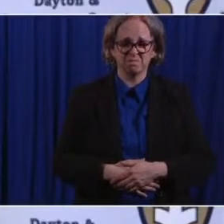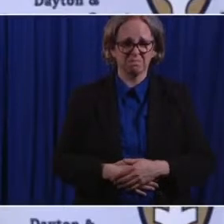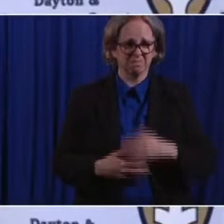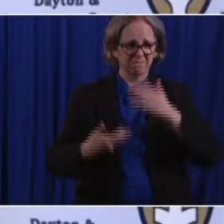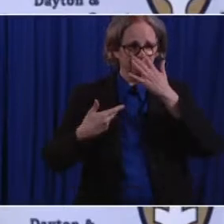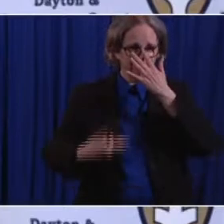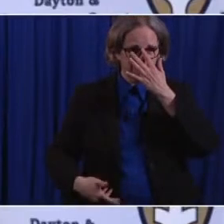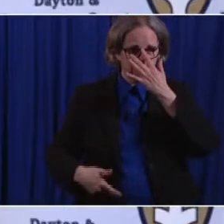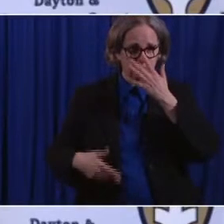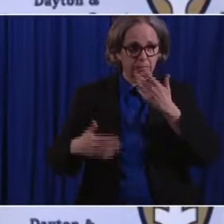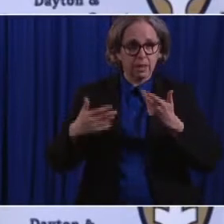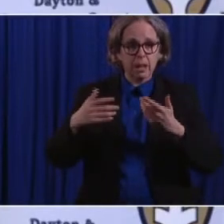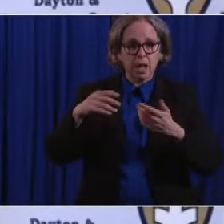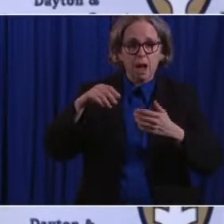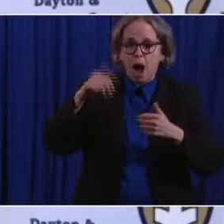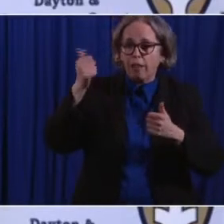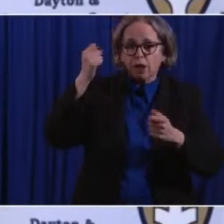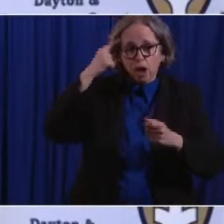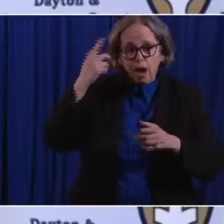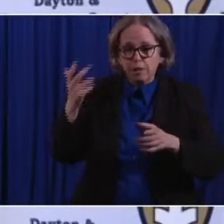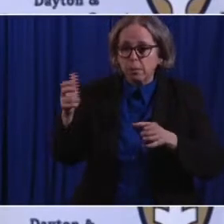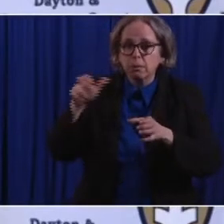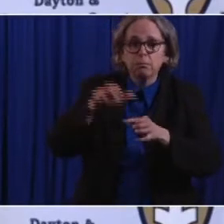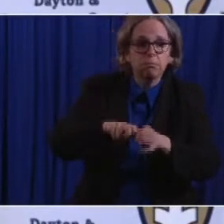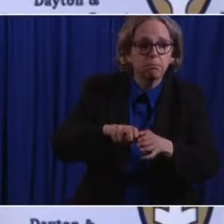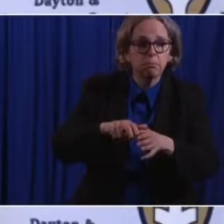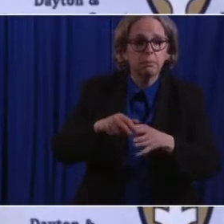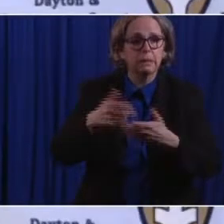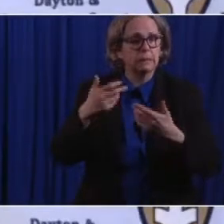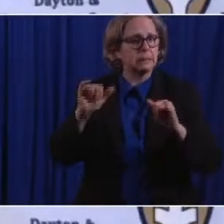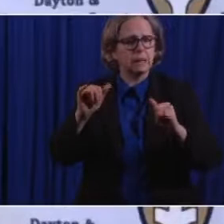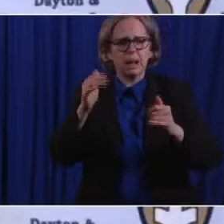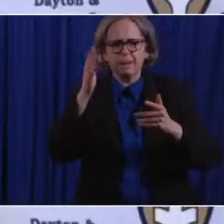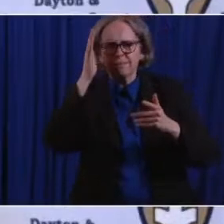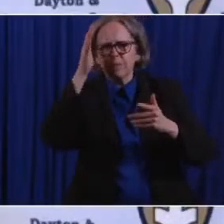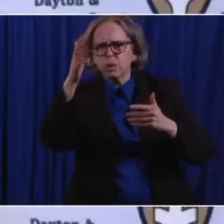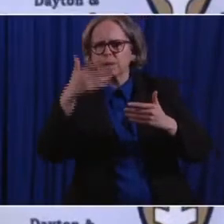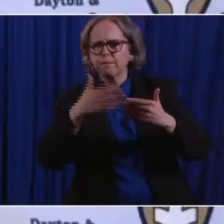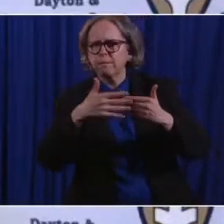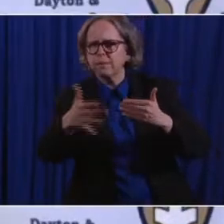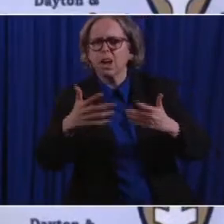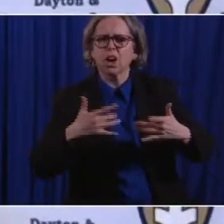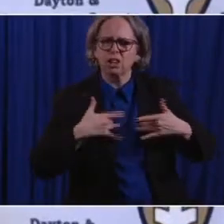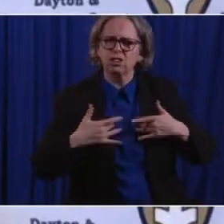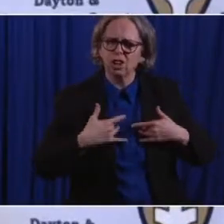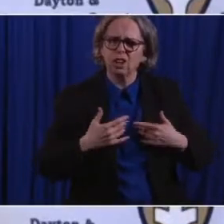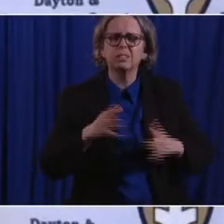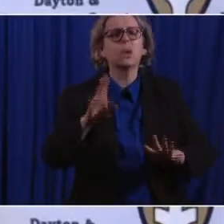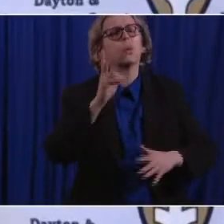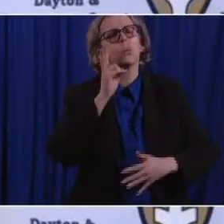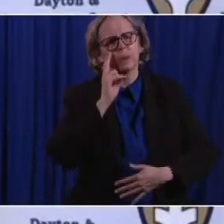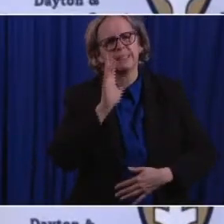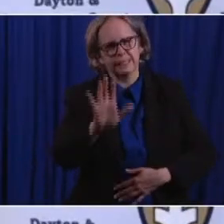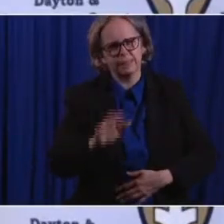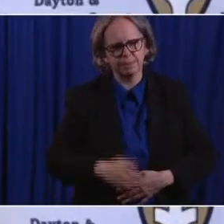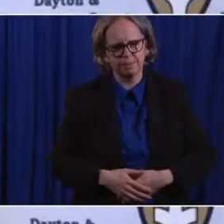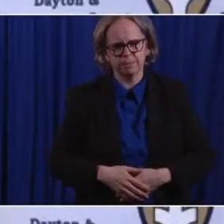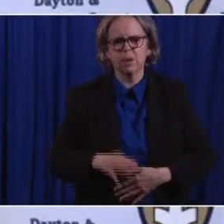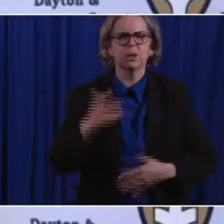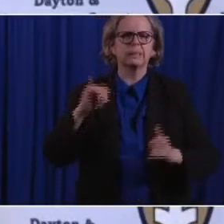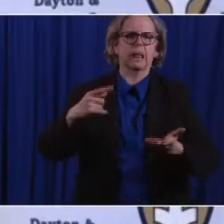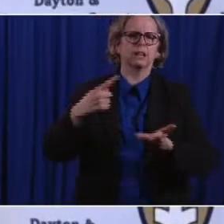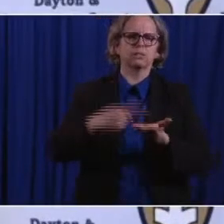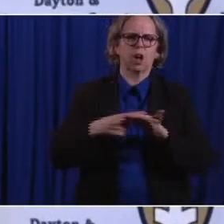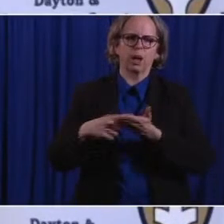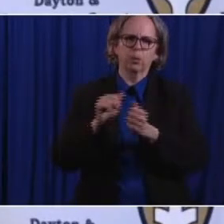of the provisions of the bill. So we will see. We're still asking our lawyers to take a look at that.